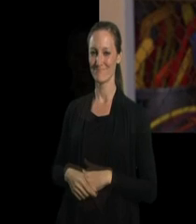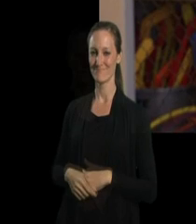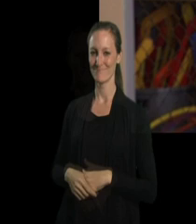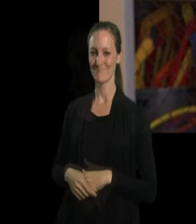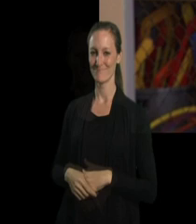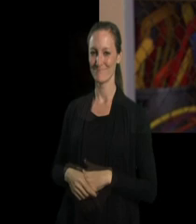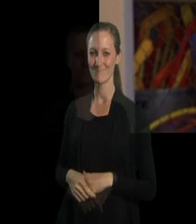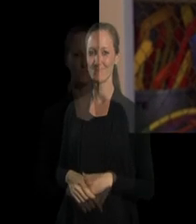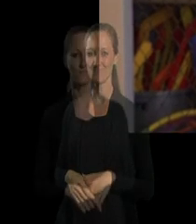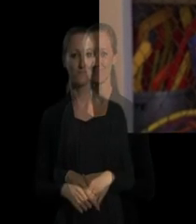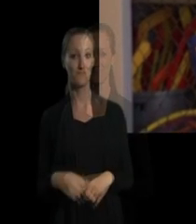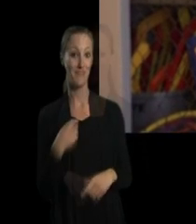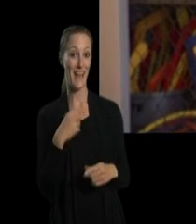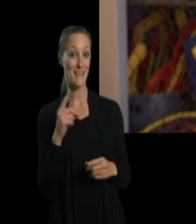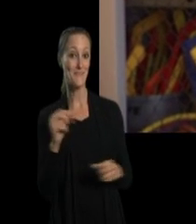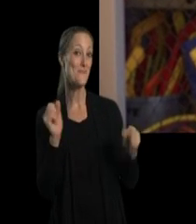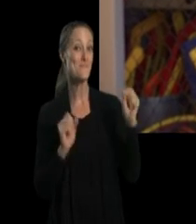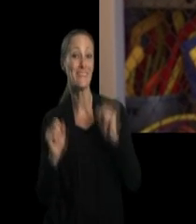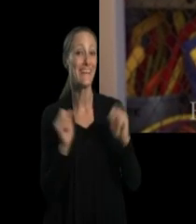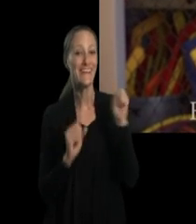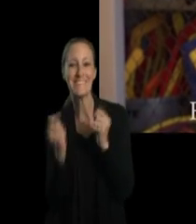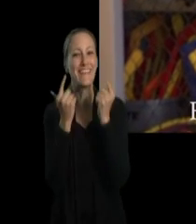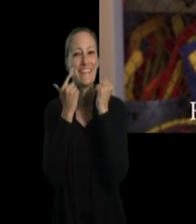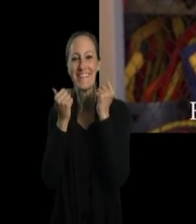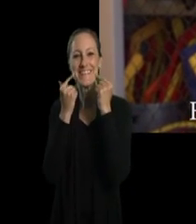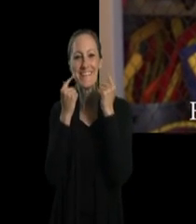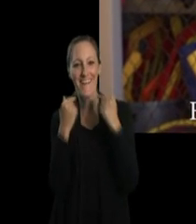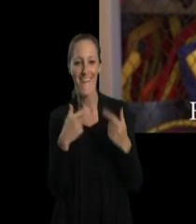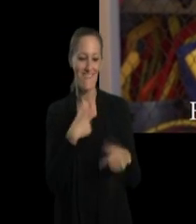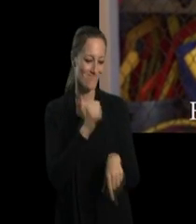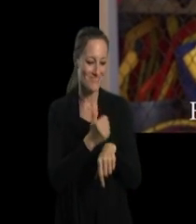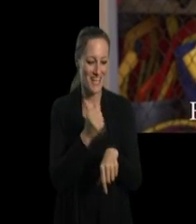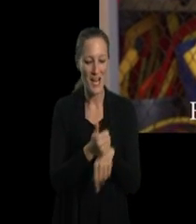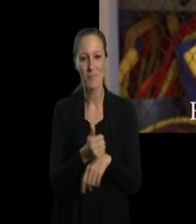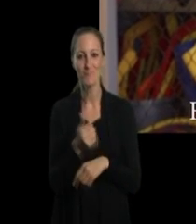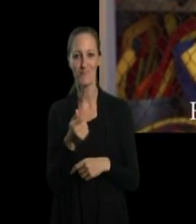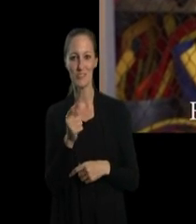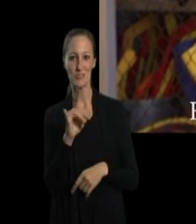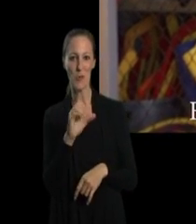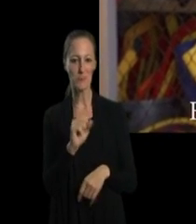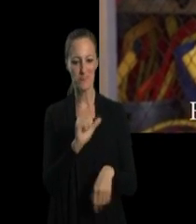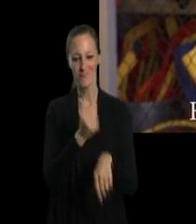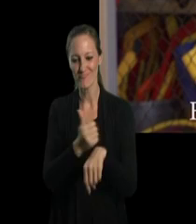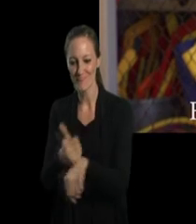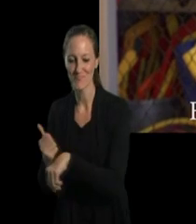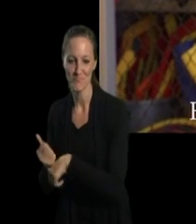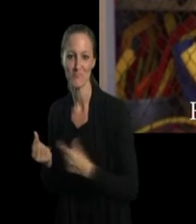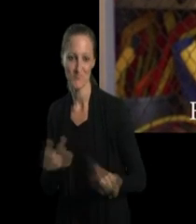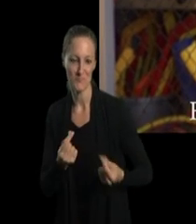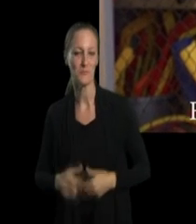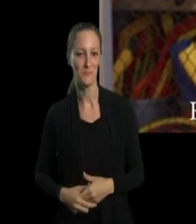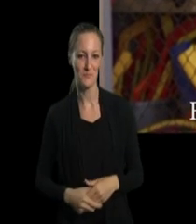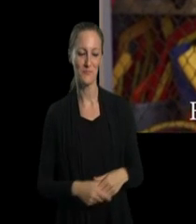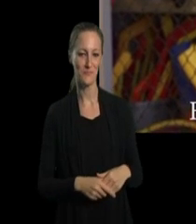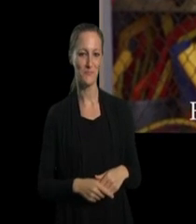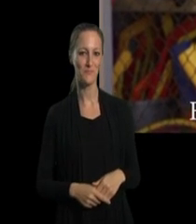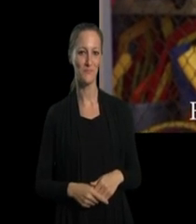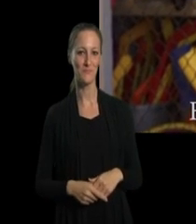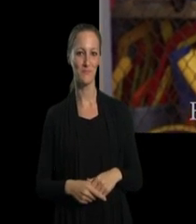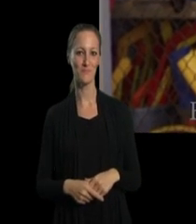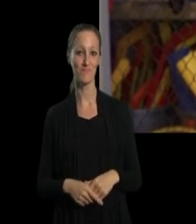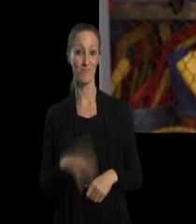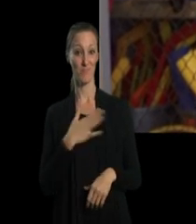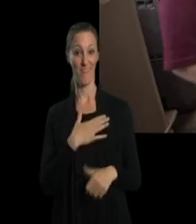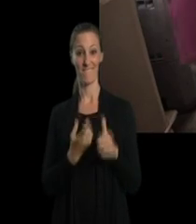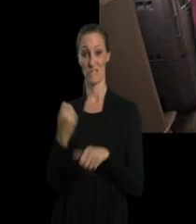O'Donnell interviews. I do wiggles and giggles, and I set up the toys and play